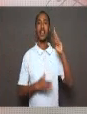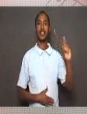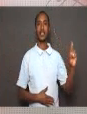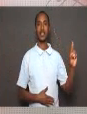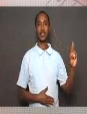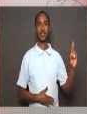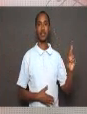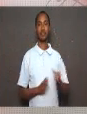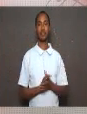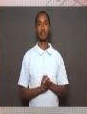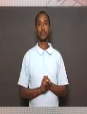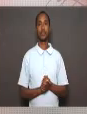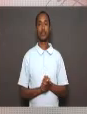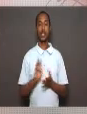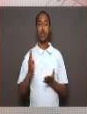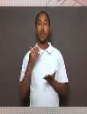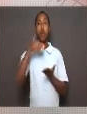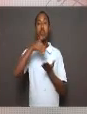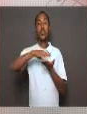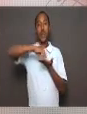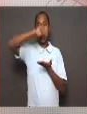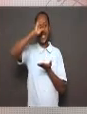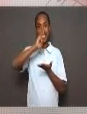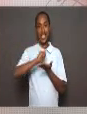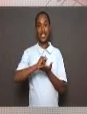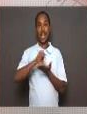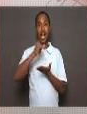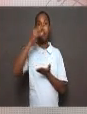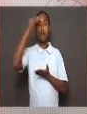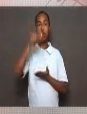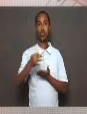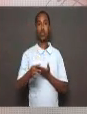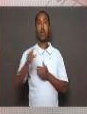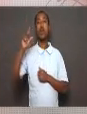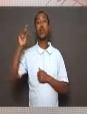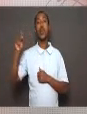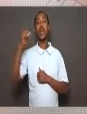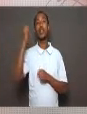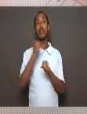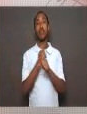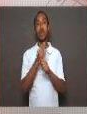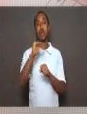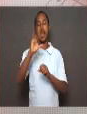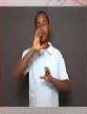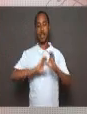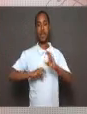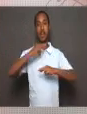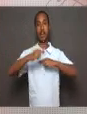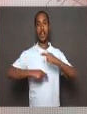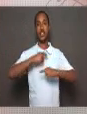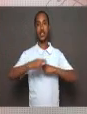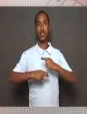excess reactant. We also learned that the amount of product formed by a